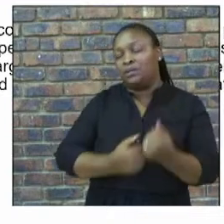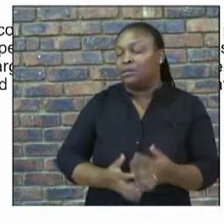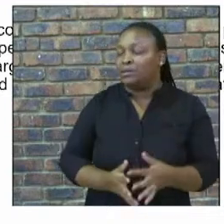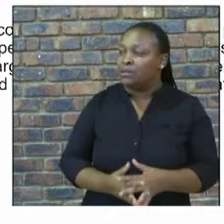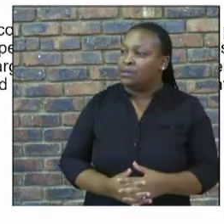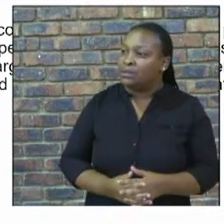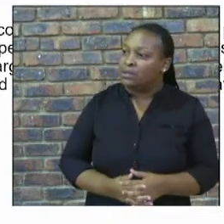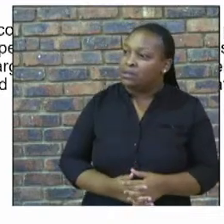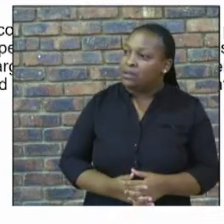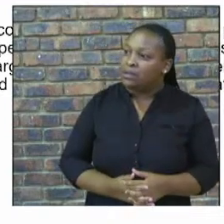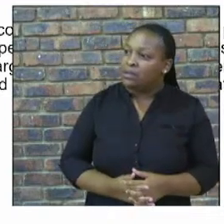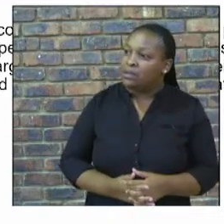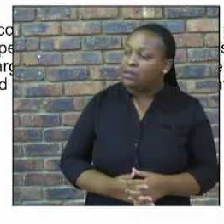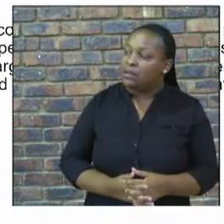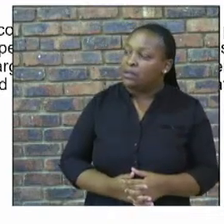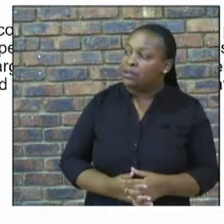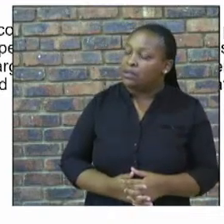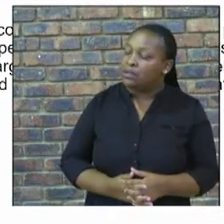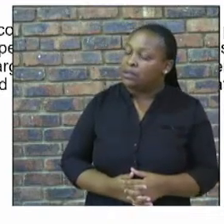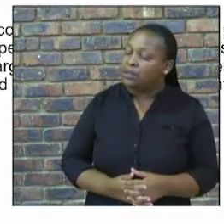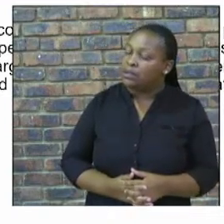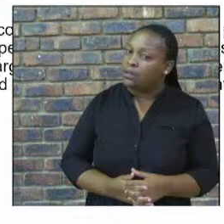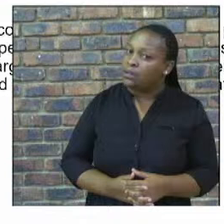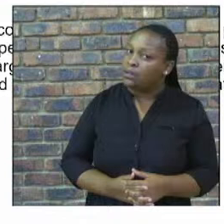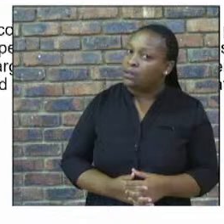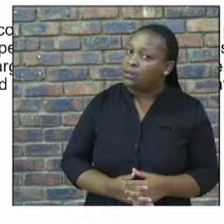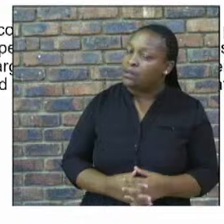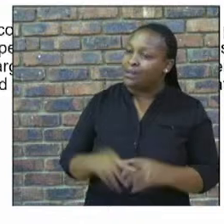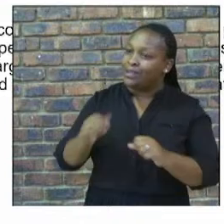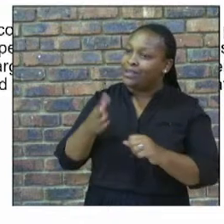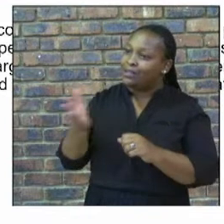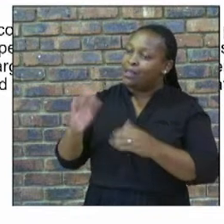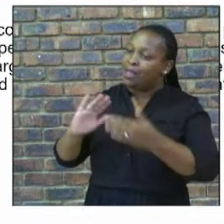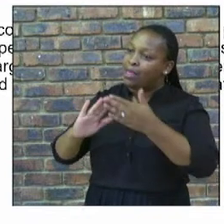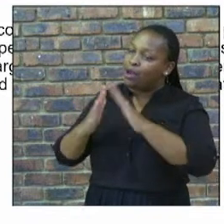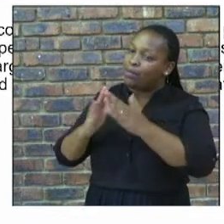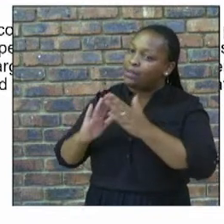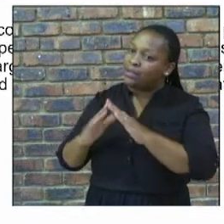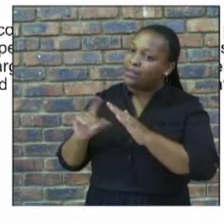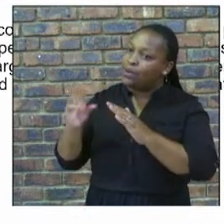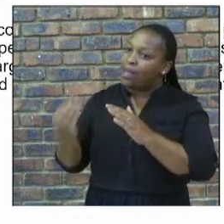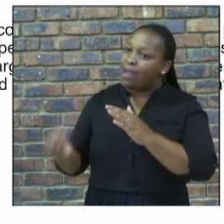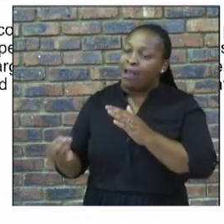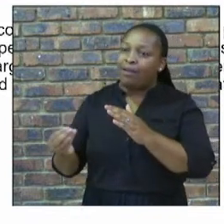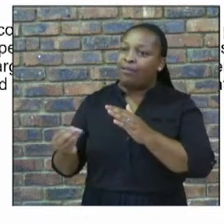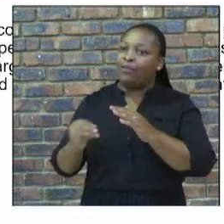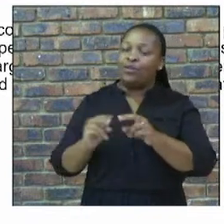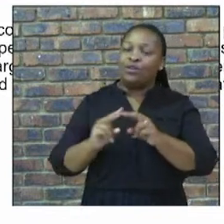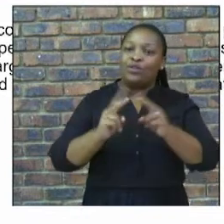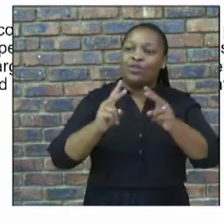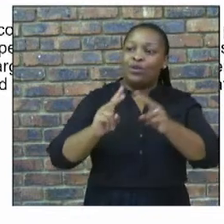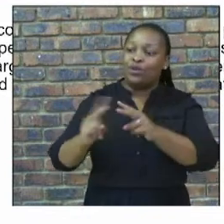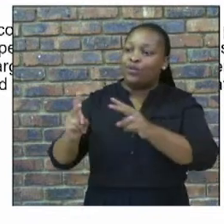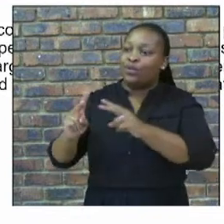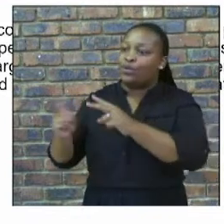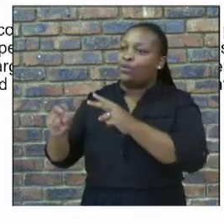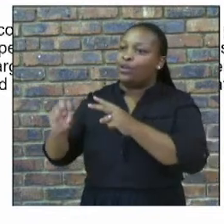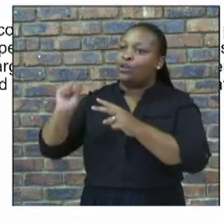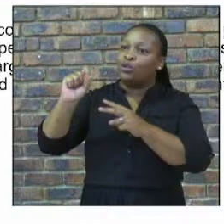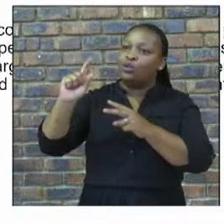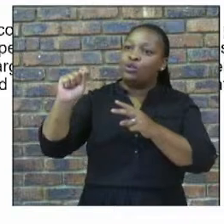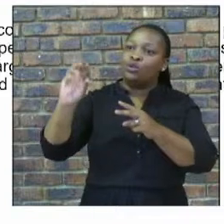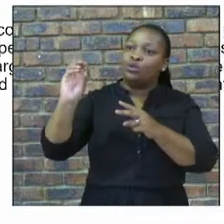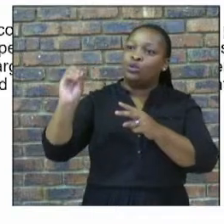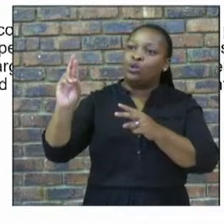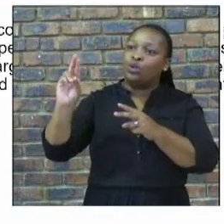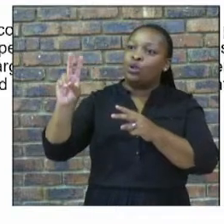entrepreneurship in our communities. Already in our communities, in our villages, lady stock fairly and all of that. Baba so renche le ngata